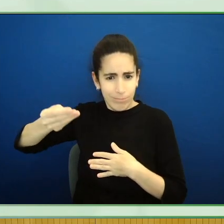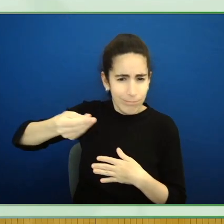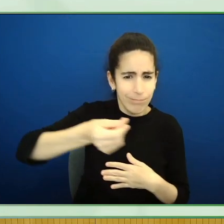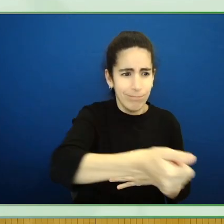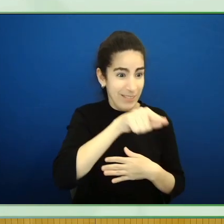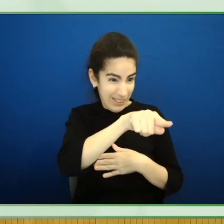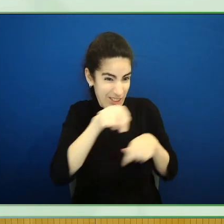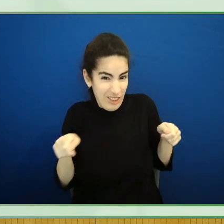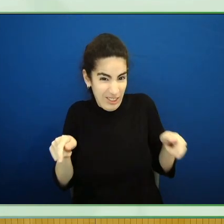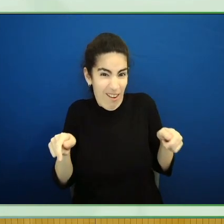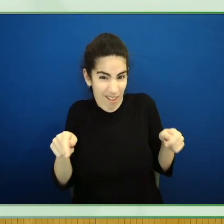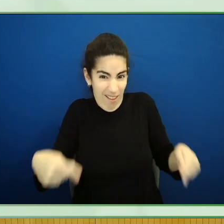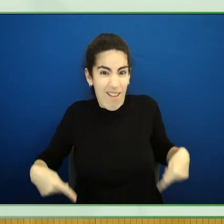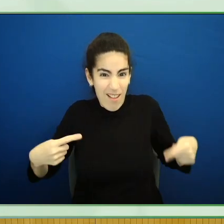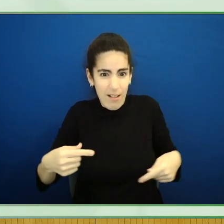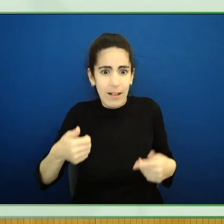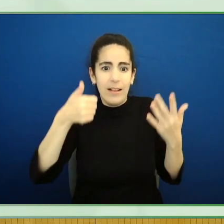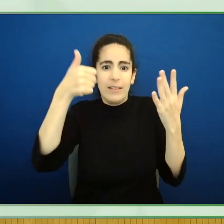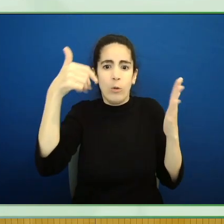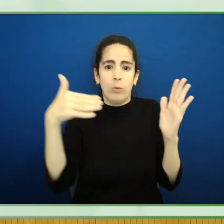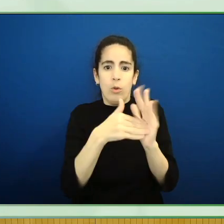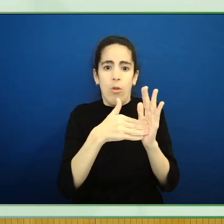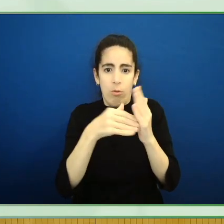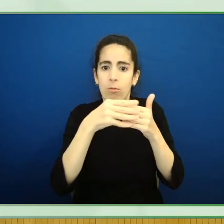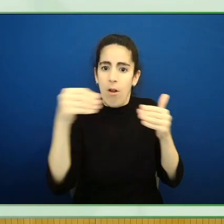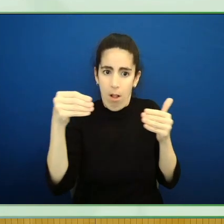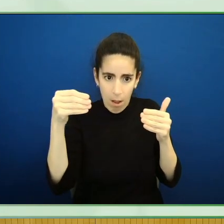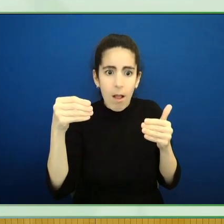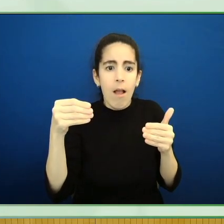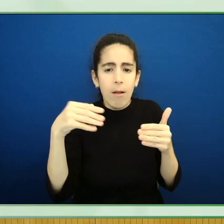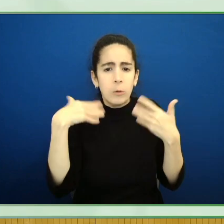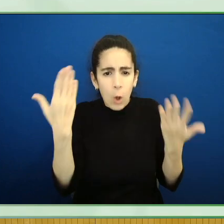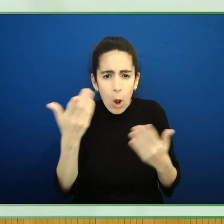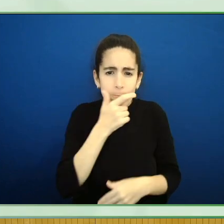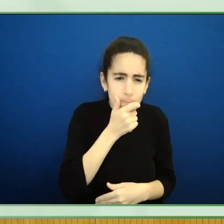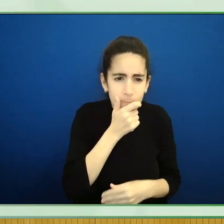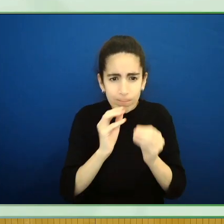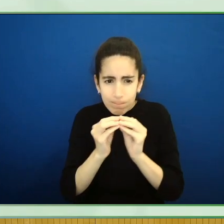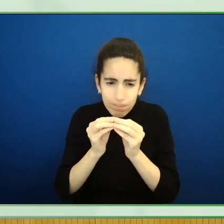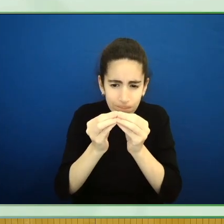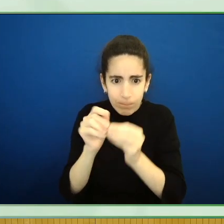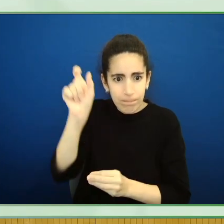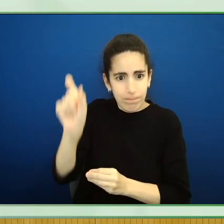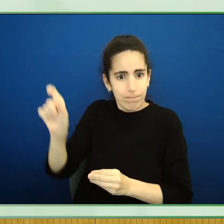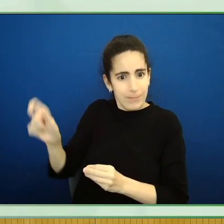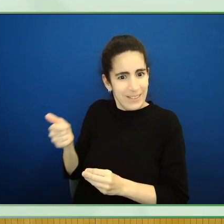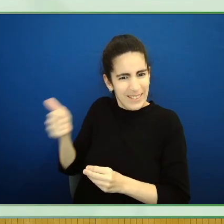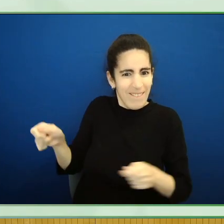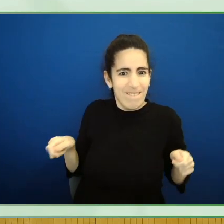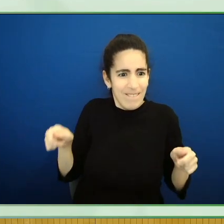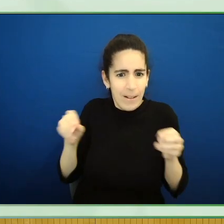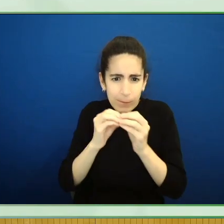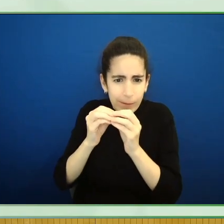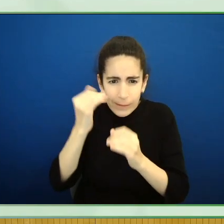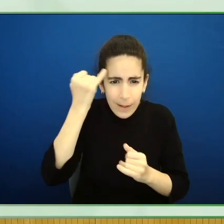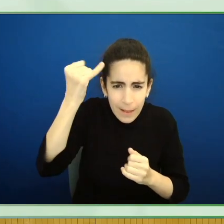with users and some kind of frugal engineering, we were able to get a cost that's really quite affordable. So this is the